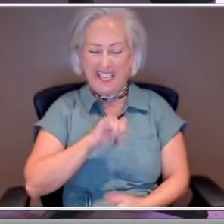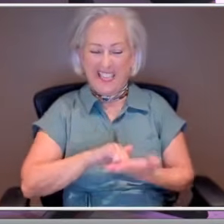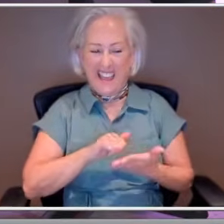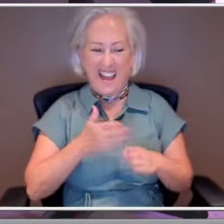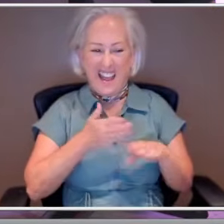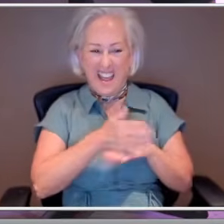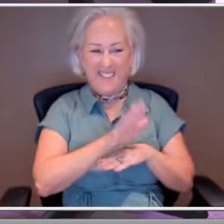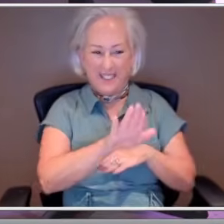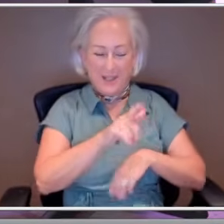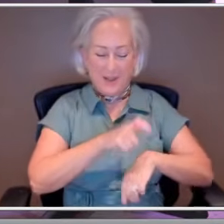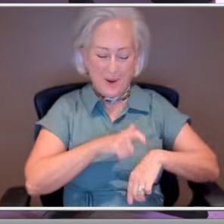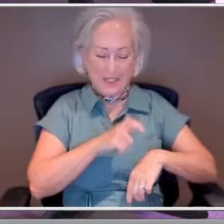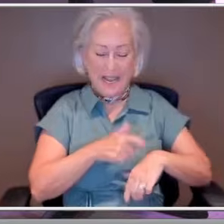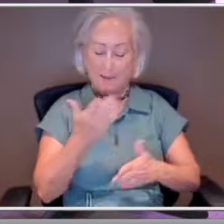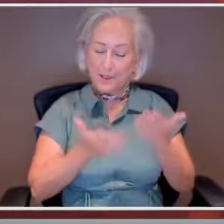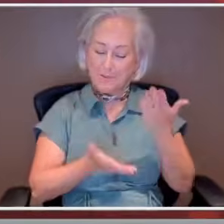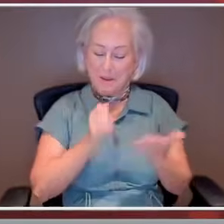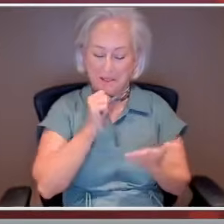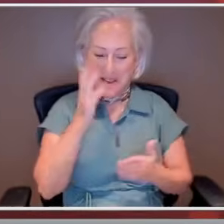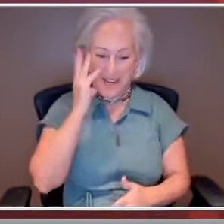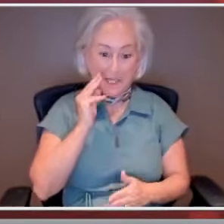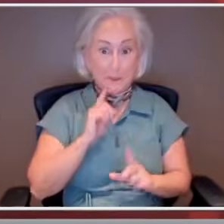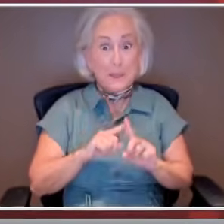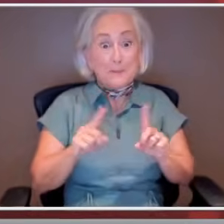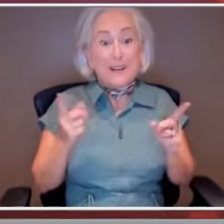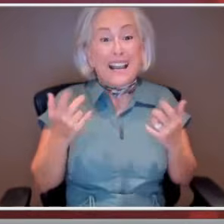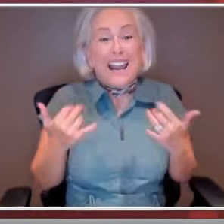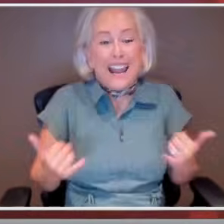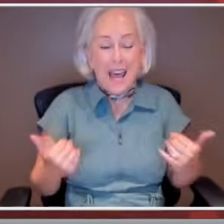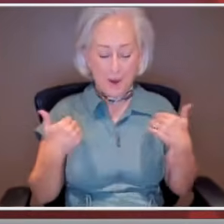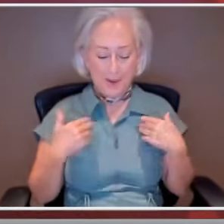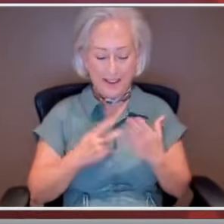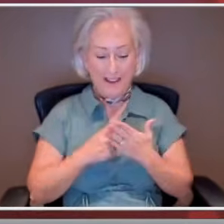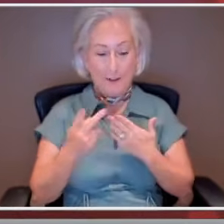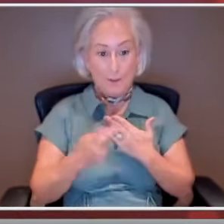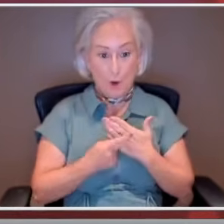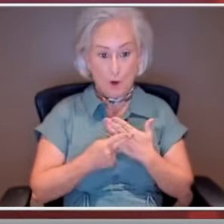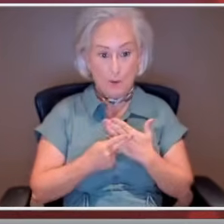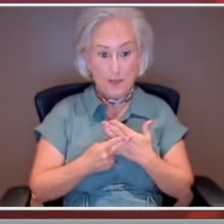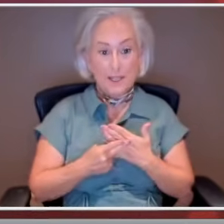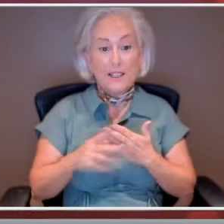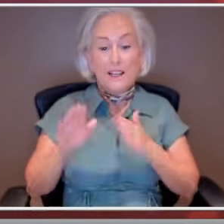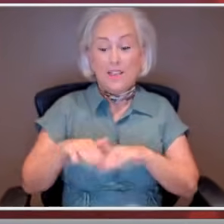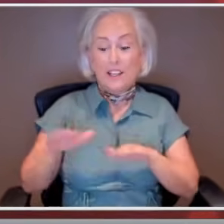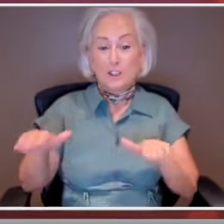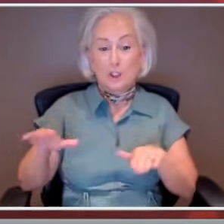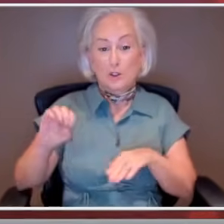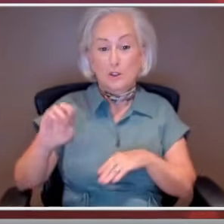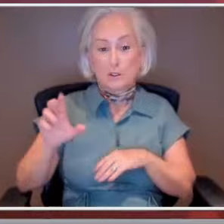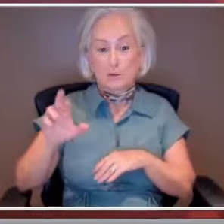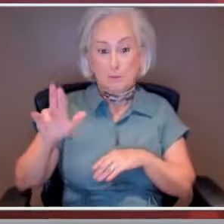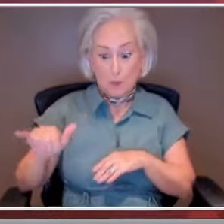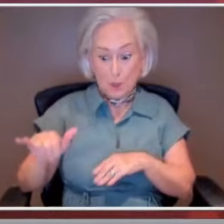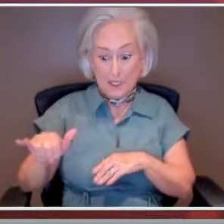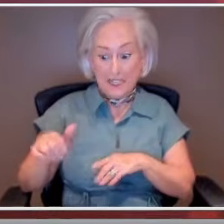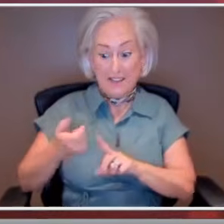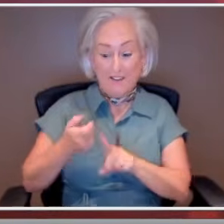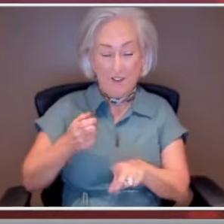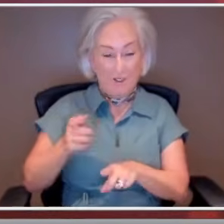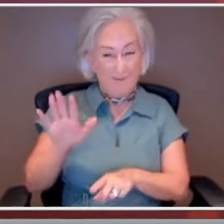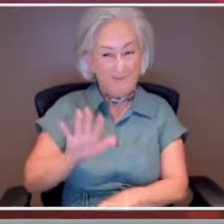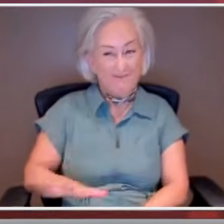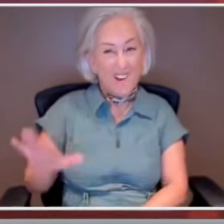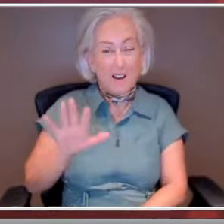transition program, but we now have a program where Children's Mercy patients are actually coached from the time they're 12, 14, 15 years old